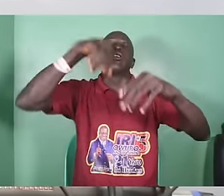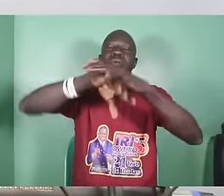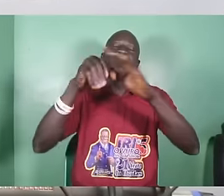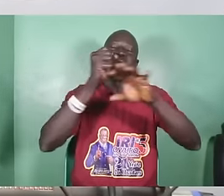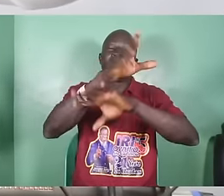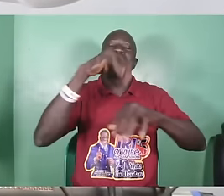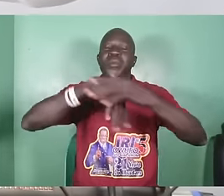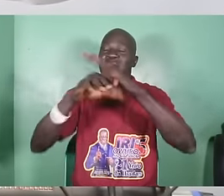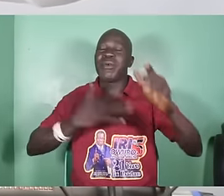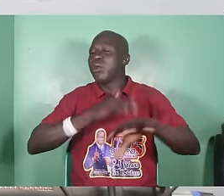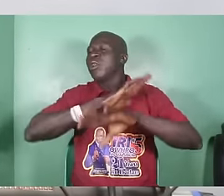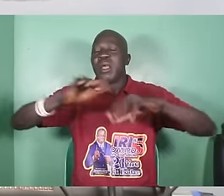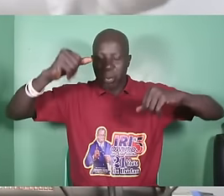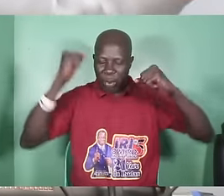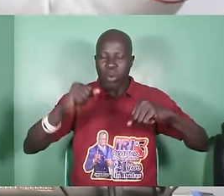Generational causes that to